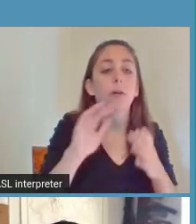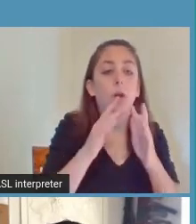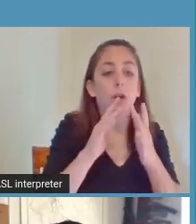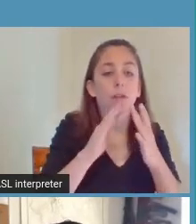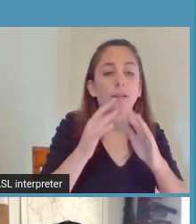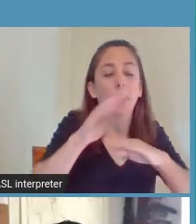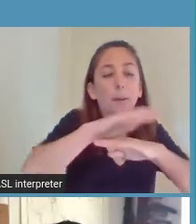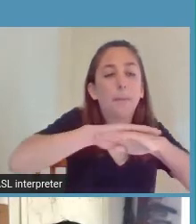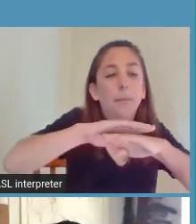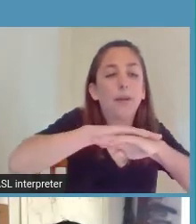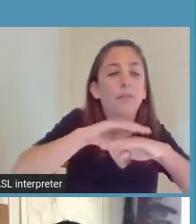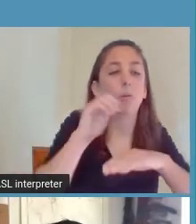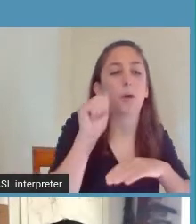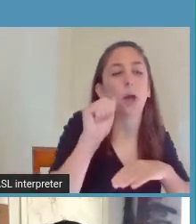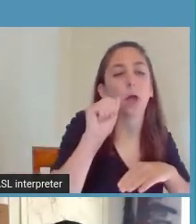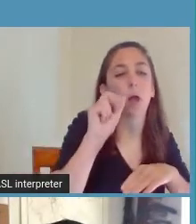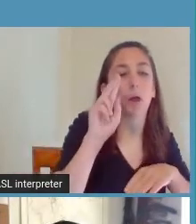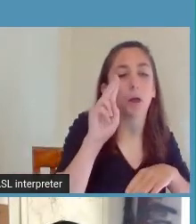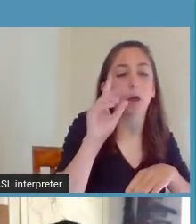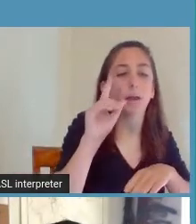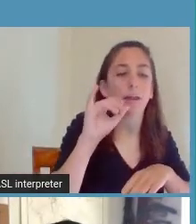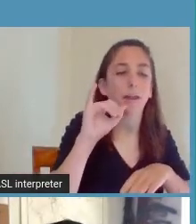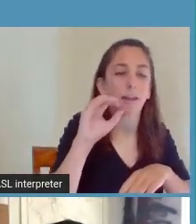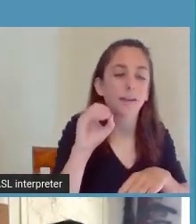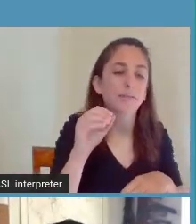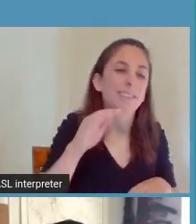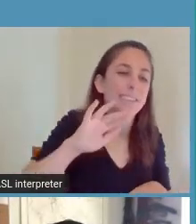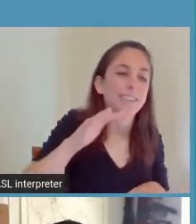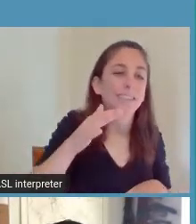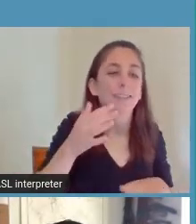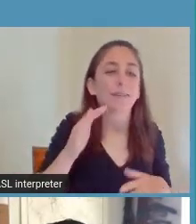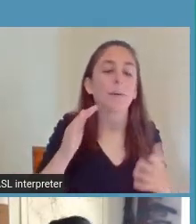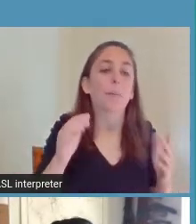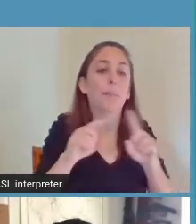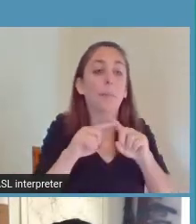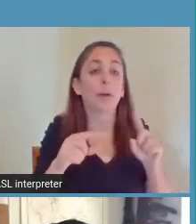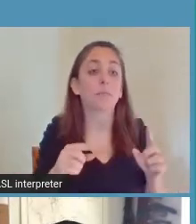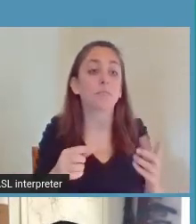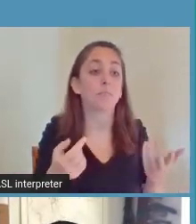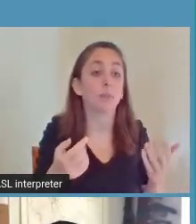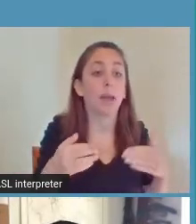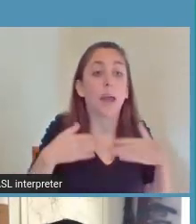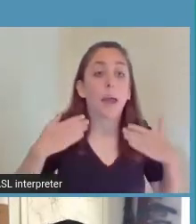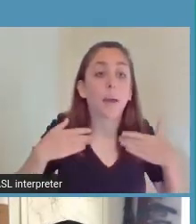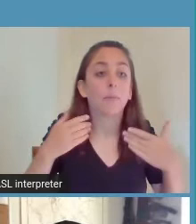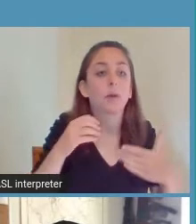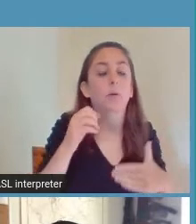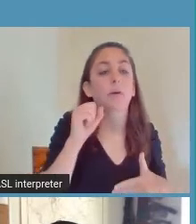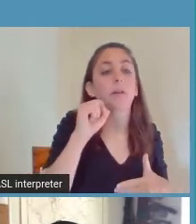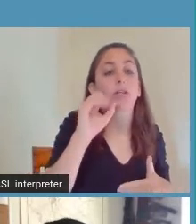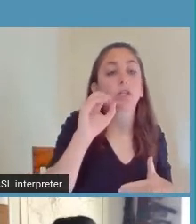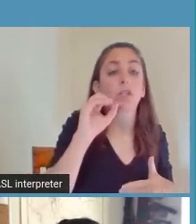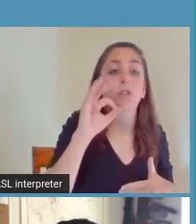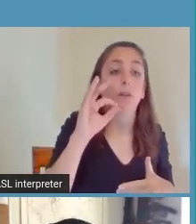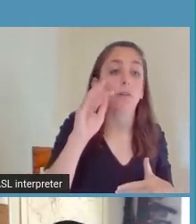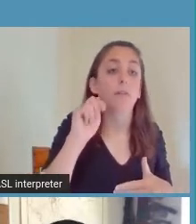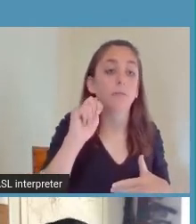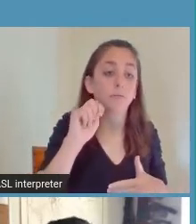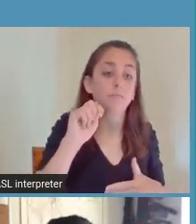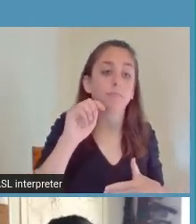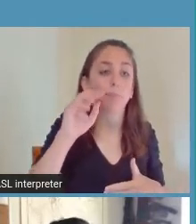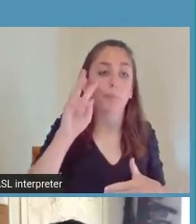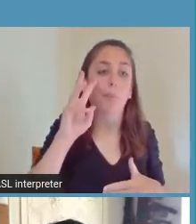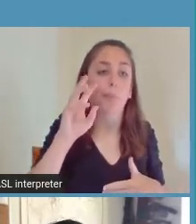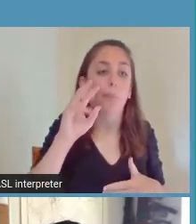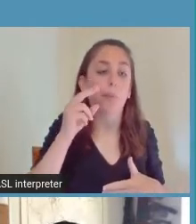best. And so I've been pretty pleased with the software that we've been using through Zencaster. Not perfect, but, you